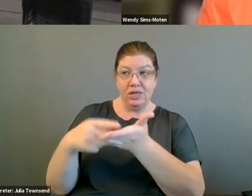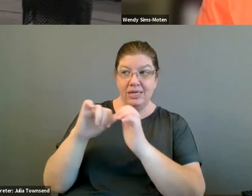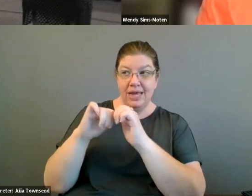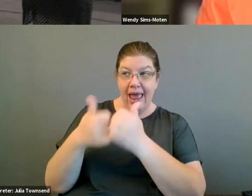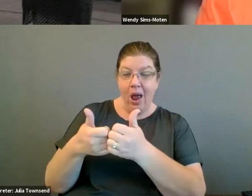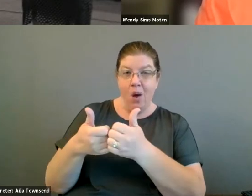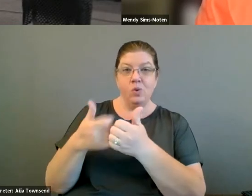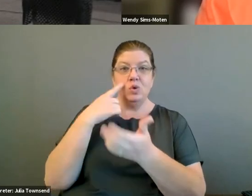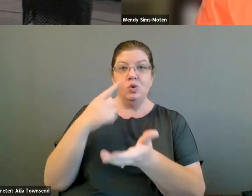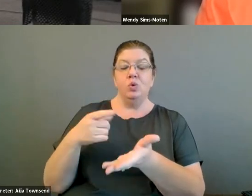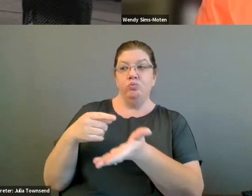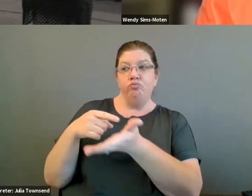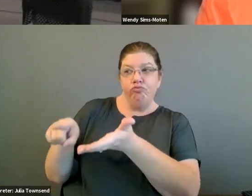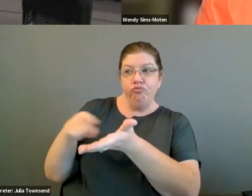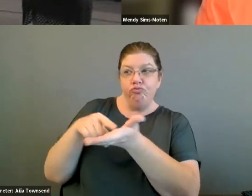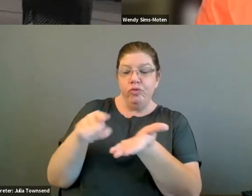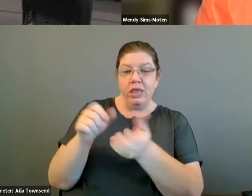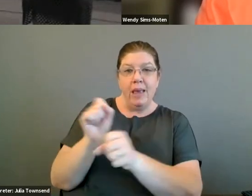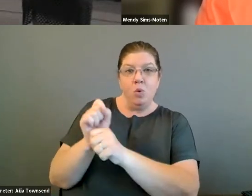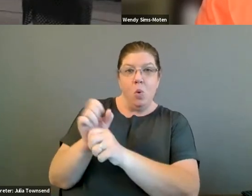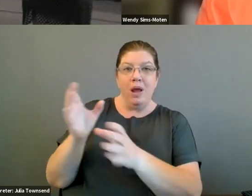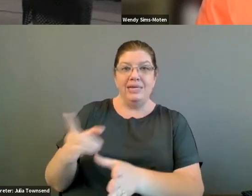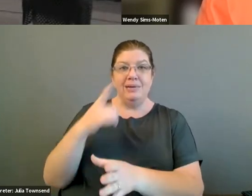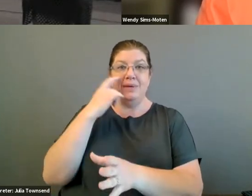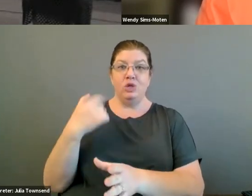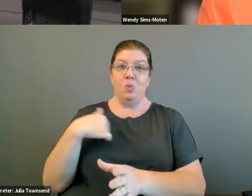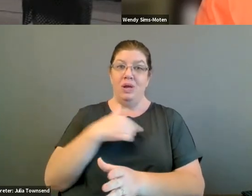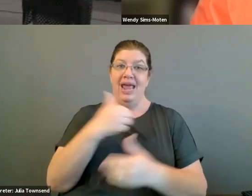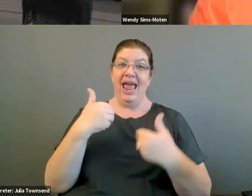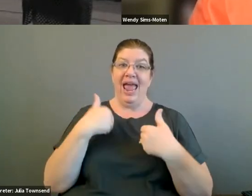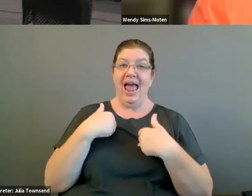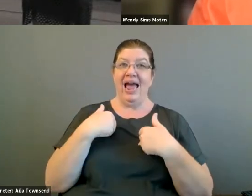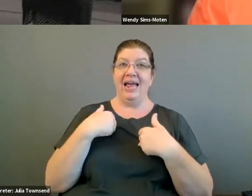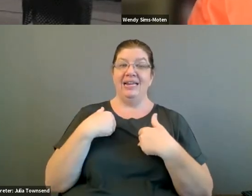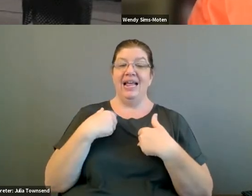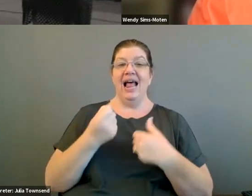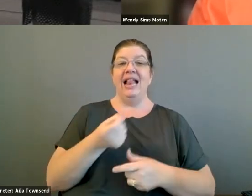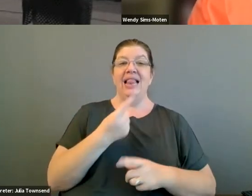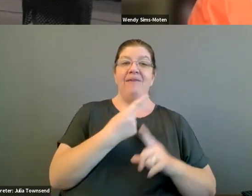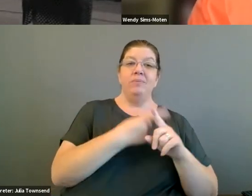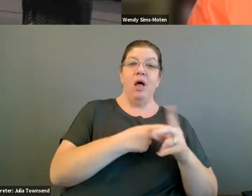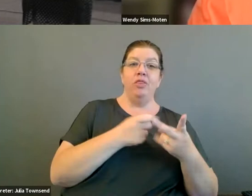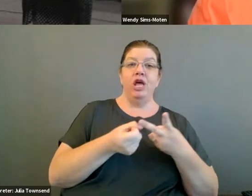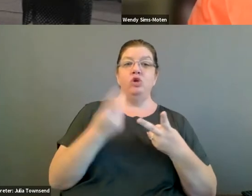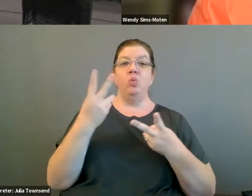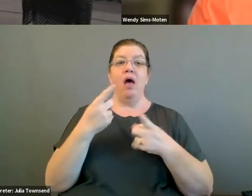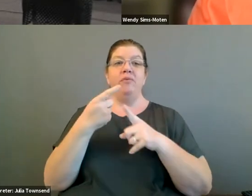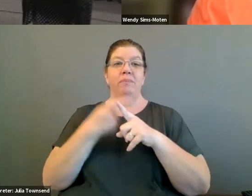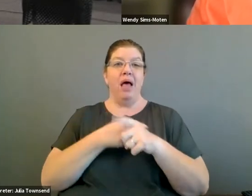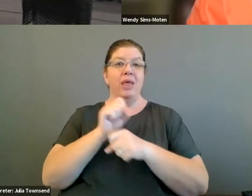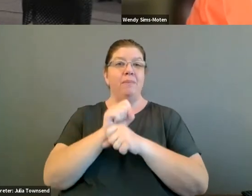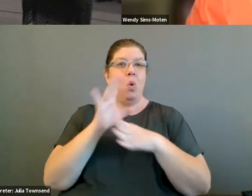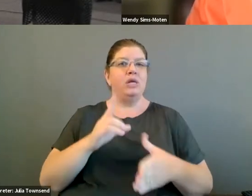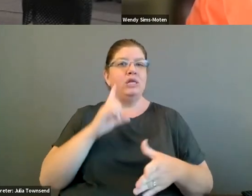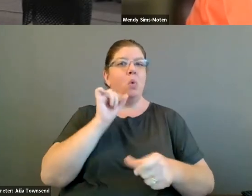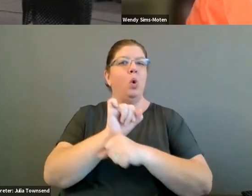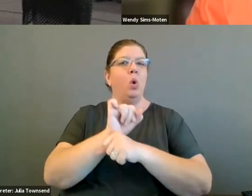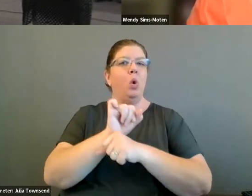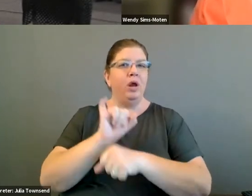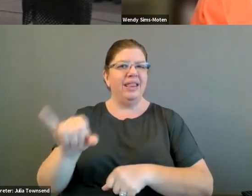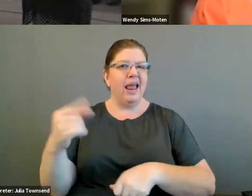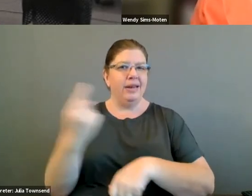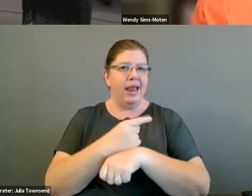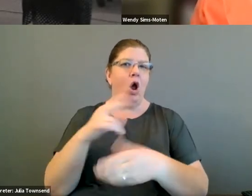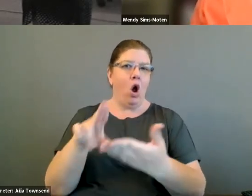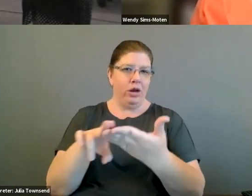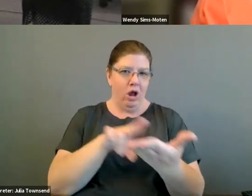compensate employees because we did have 11 and 12 month employees who were on contract that day.